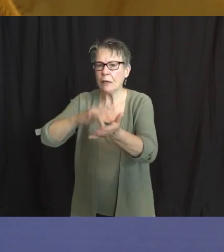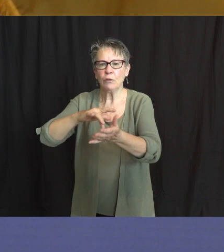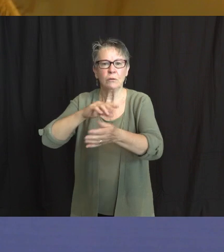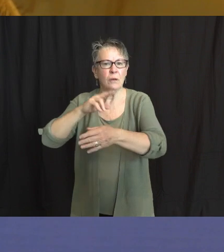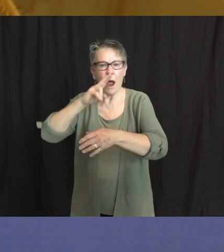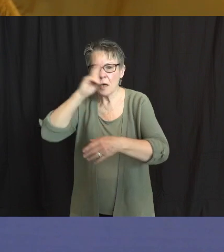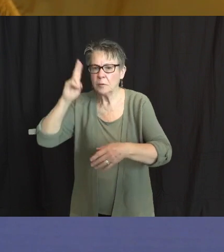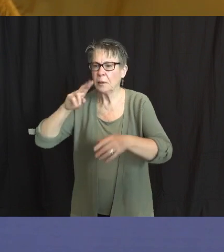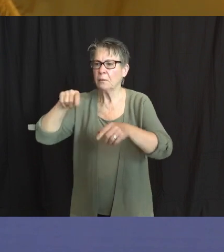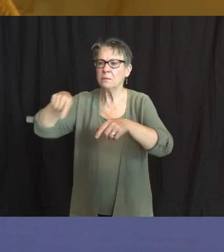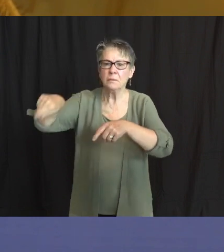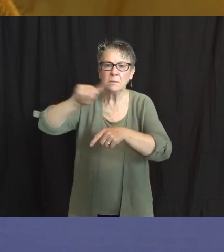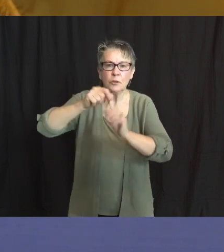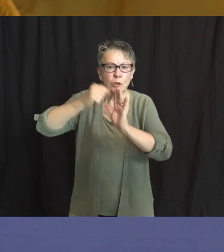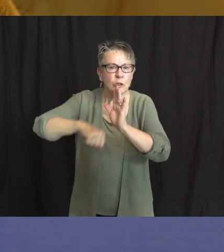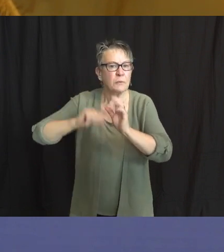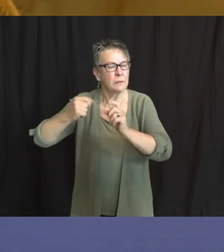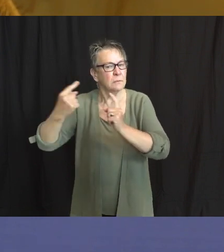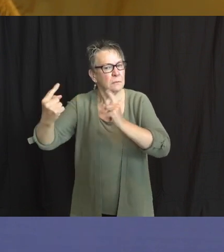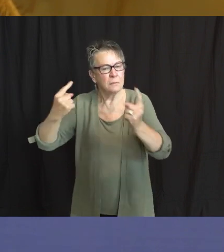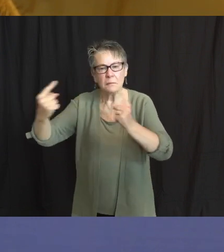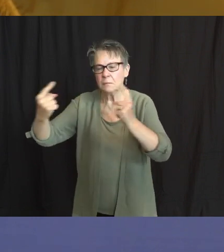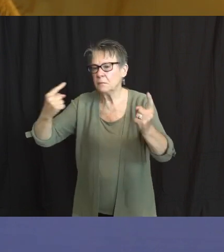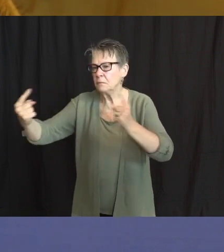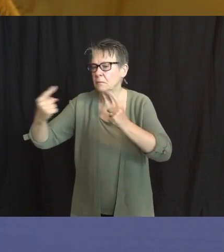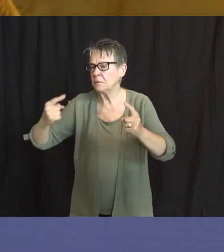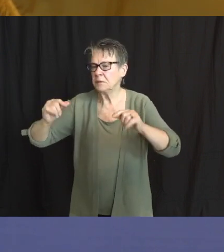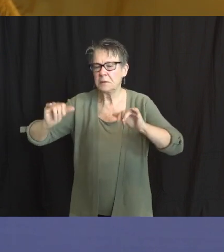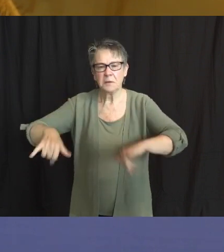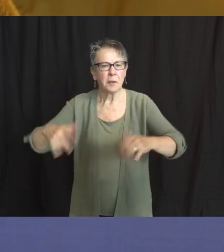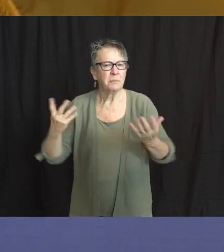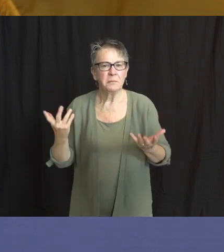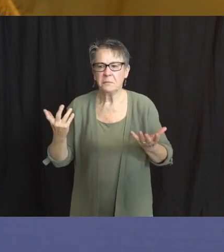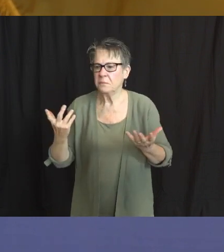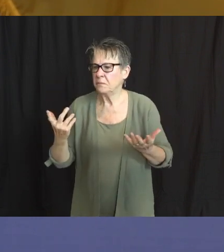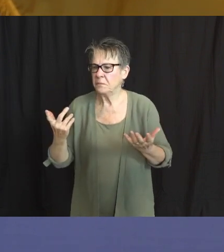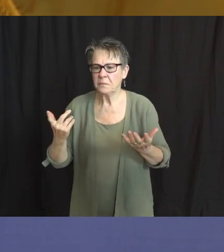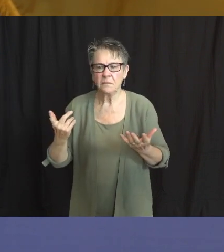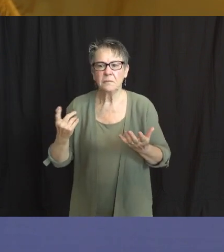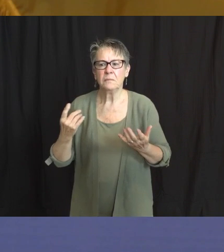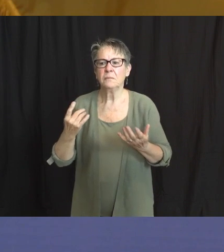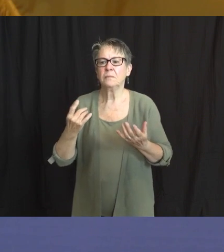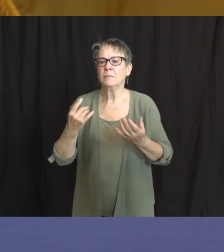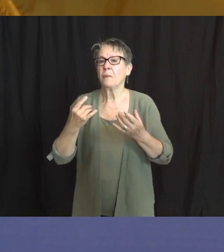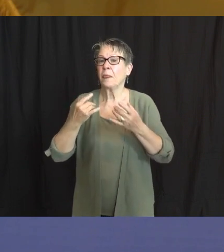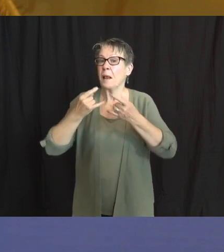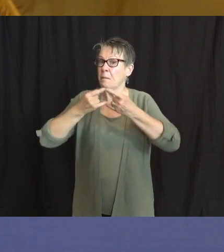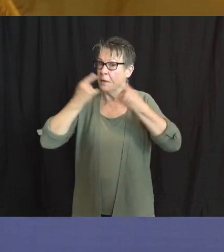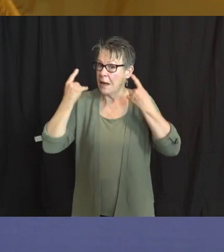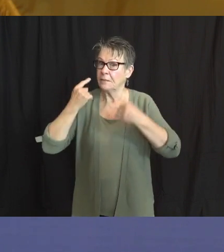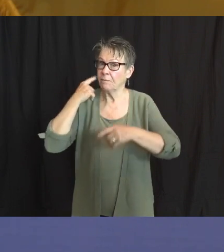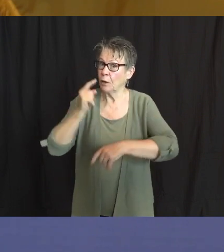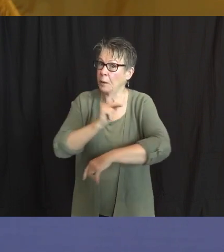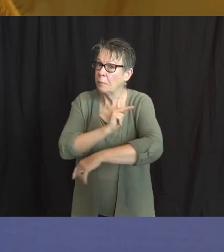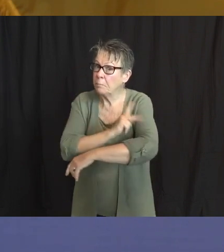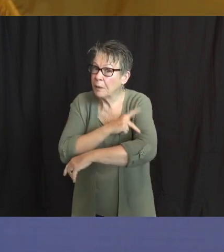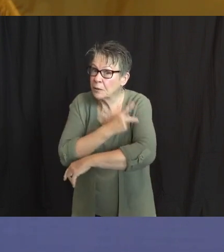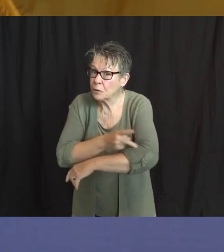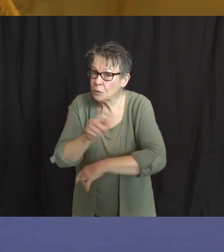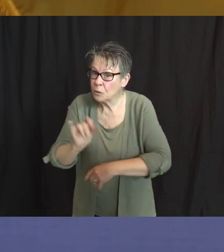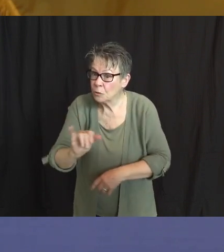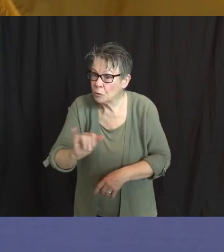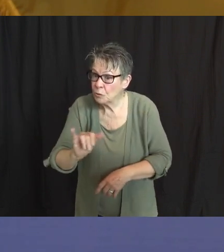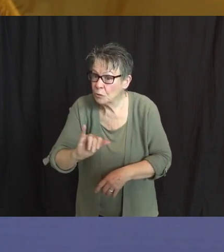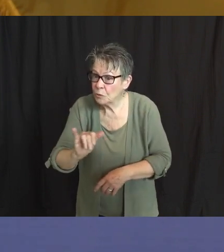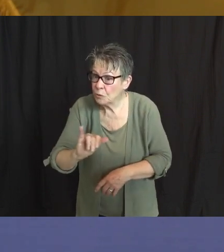They will require masks for patients, except patients receiving services that would not allow for masking.